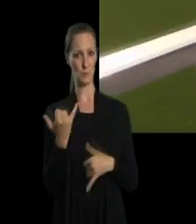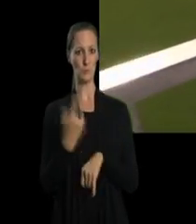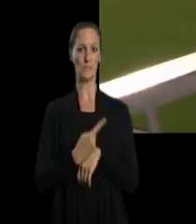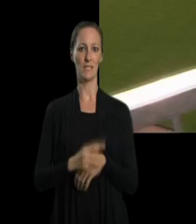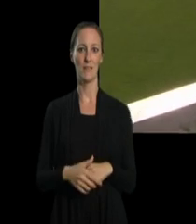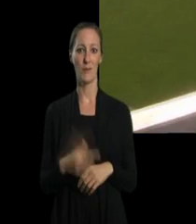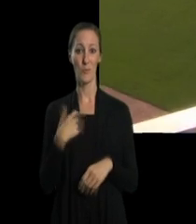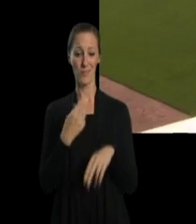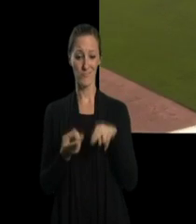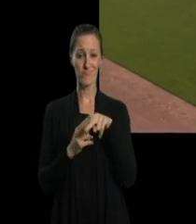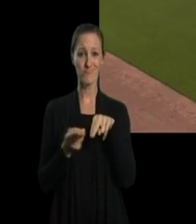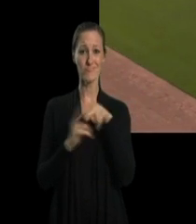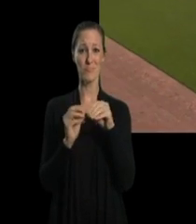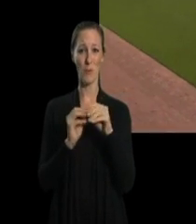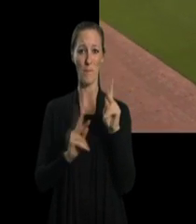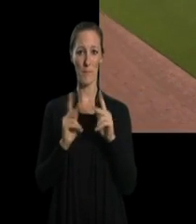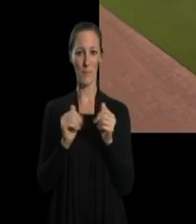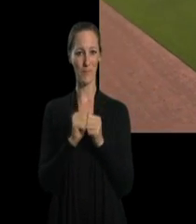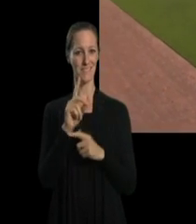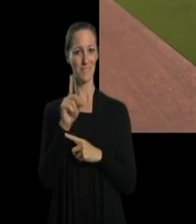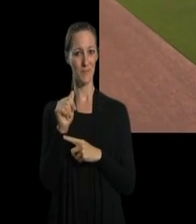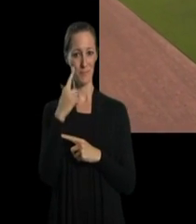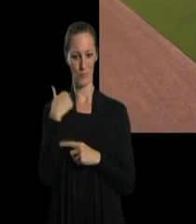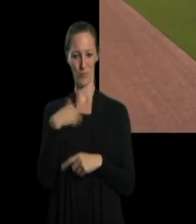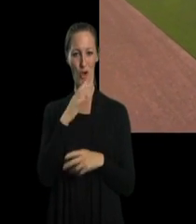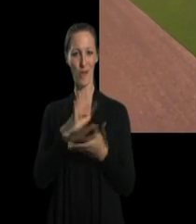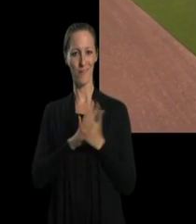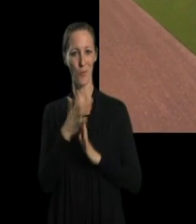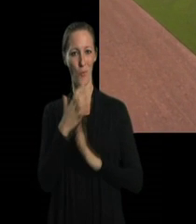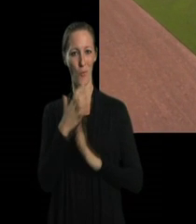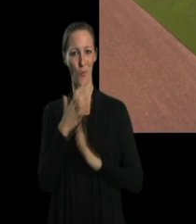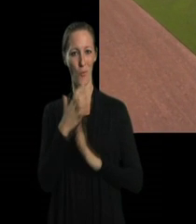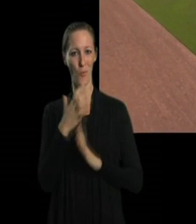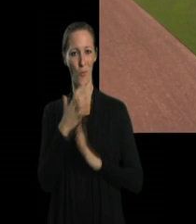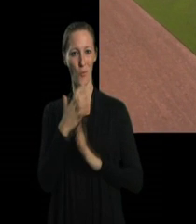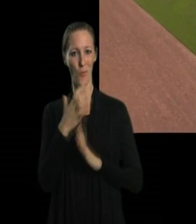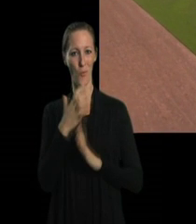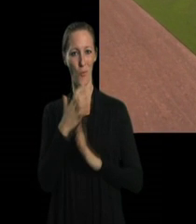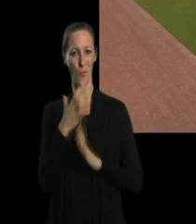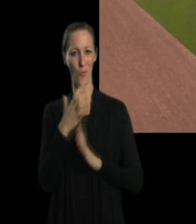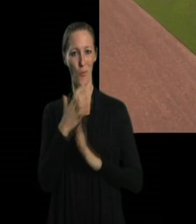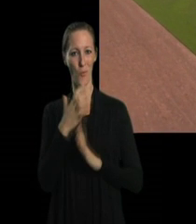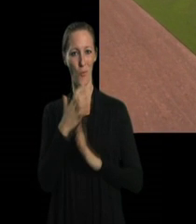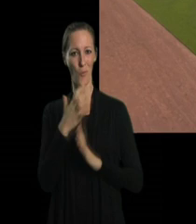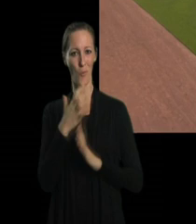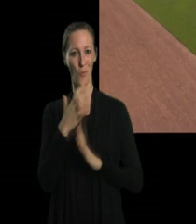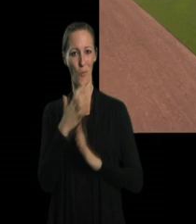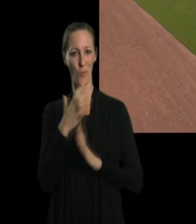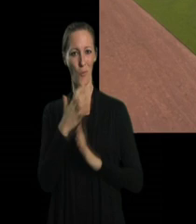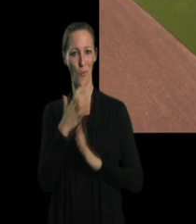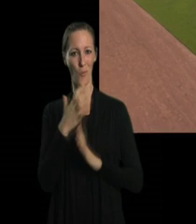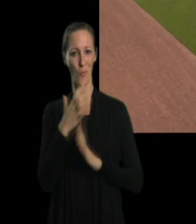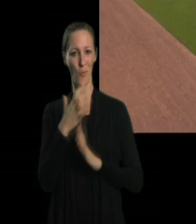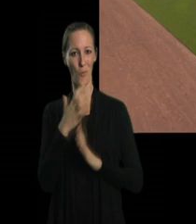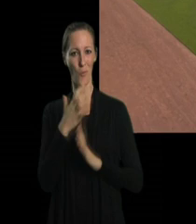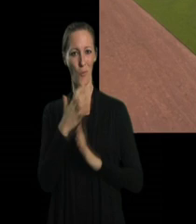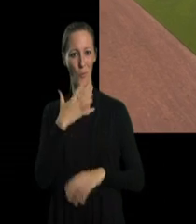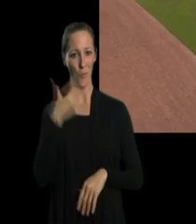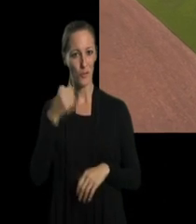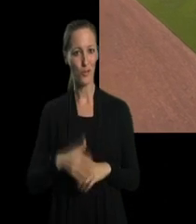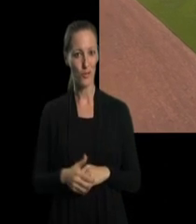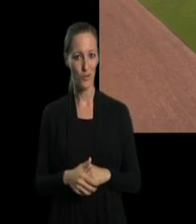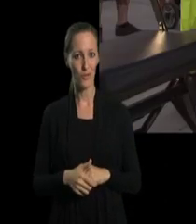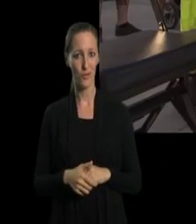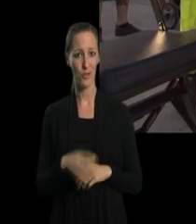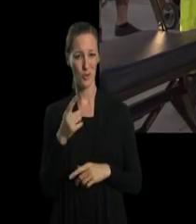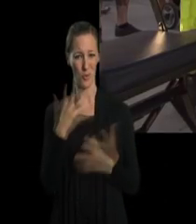have an increasing number of people with disabilities because we're getting older. People using wheelchairs watch the game from the accessible viewing balcony. Do